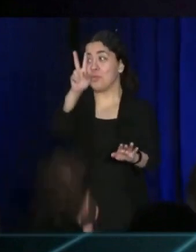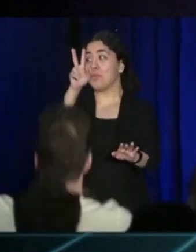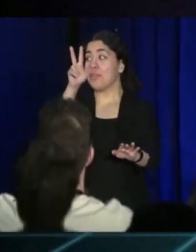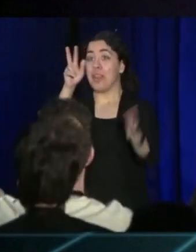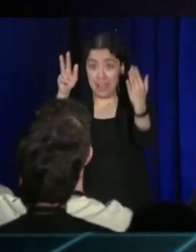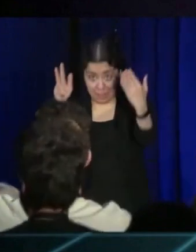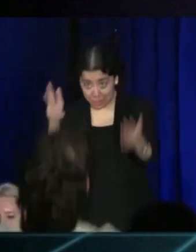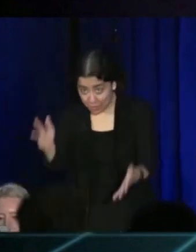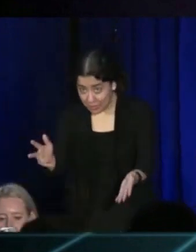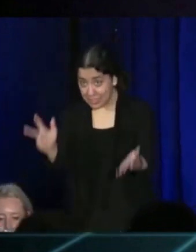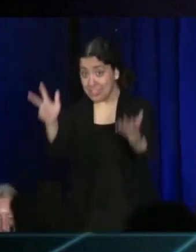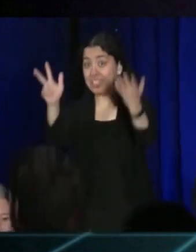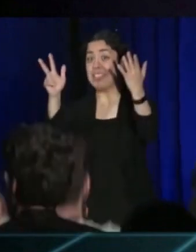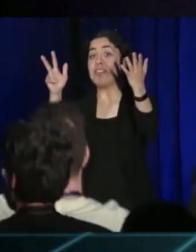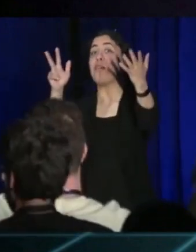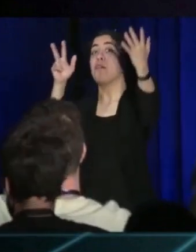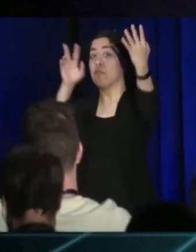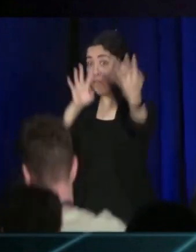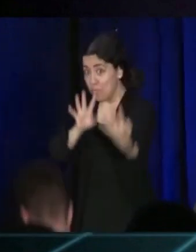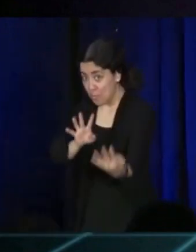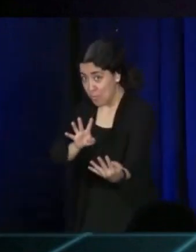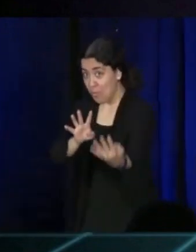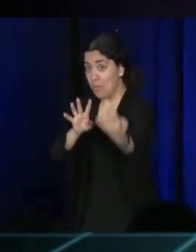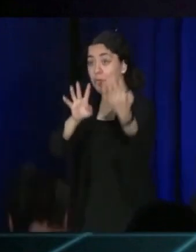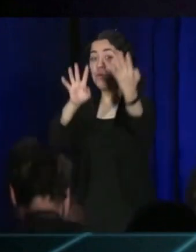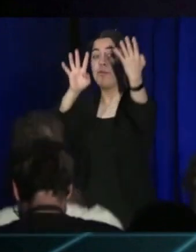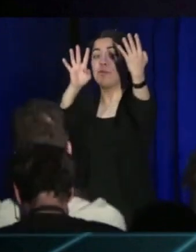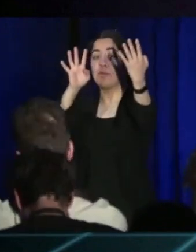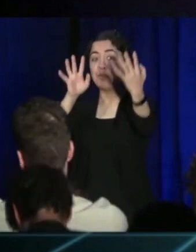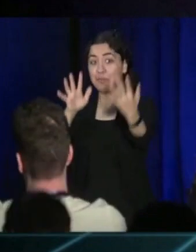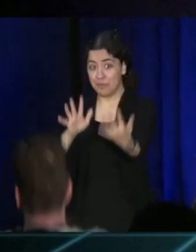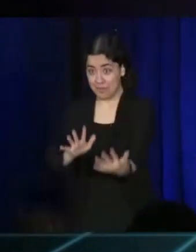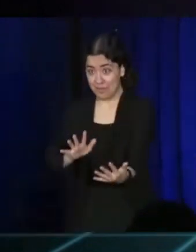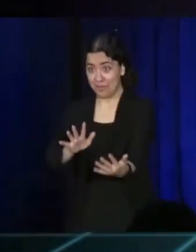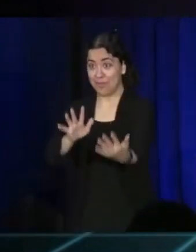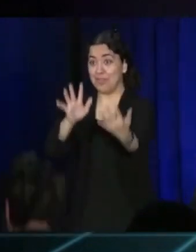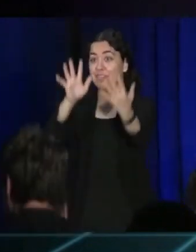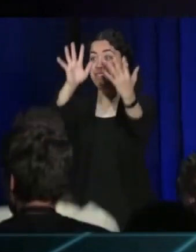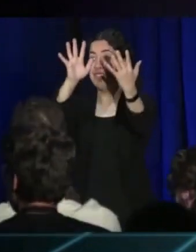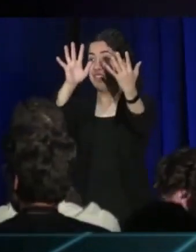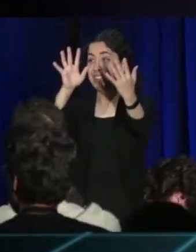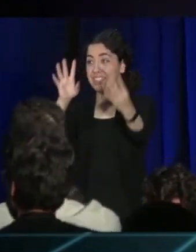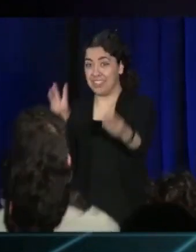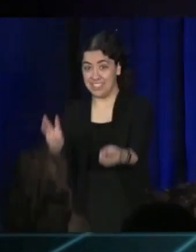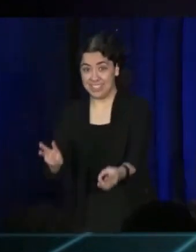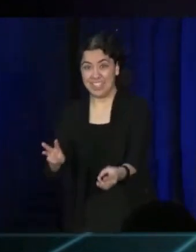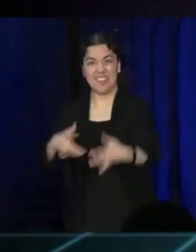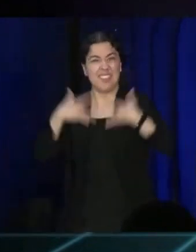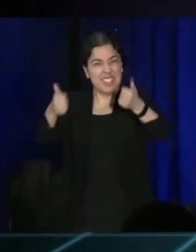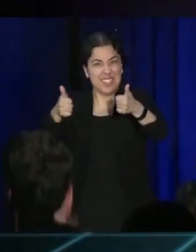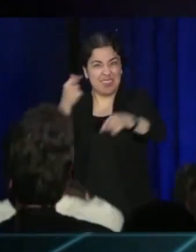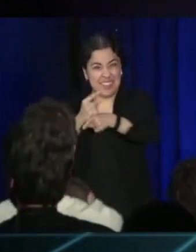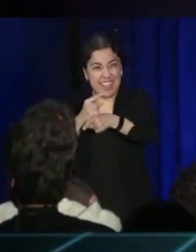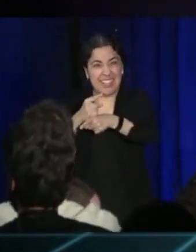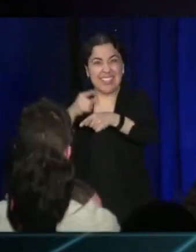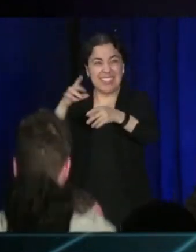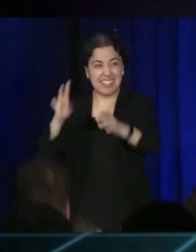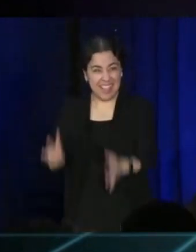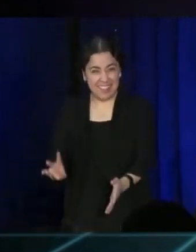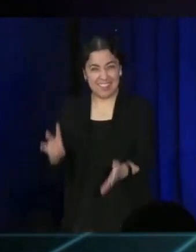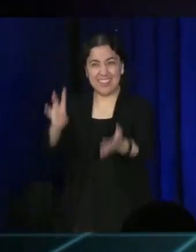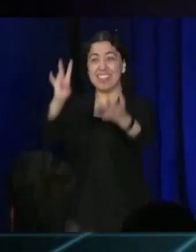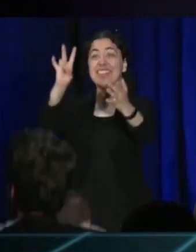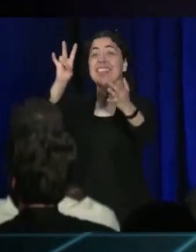out loud. 3, 4, 5. Doesn't that feel good? 6,